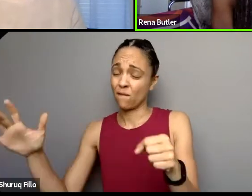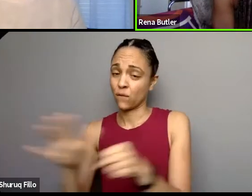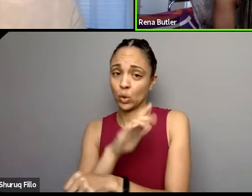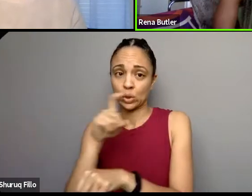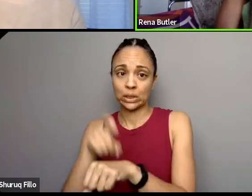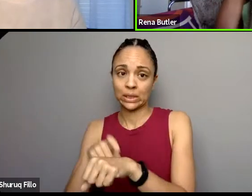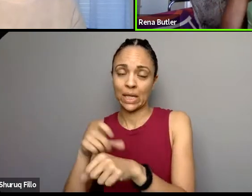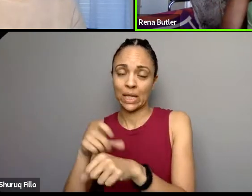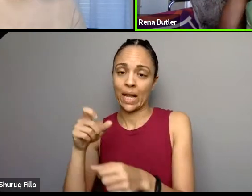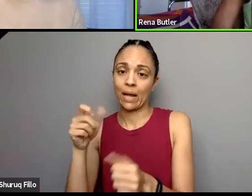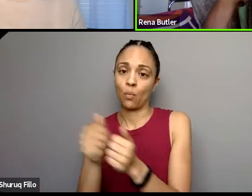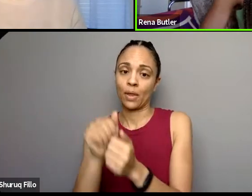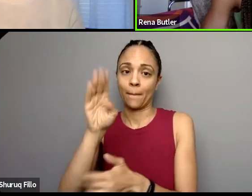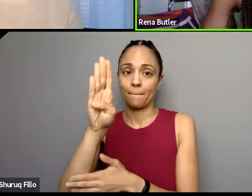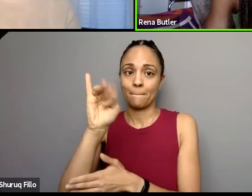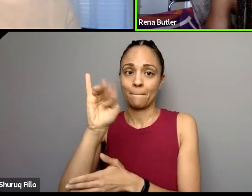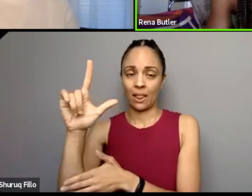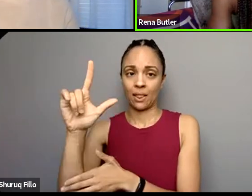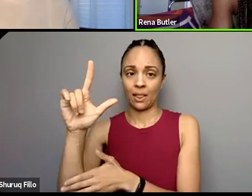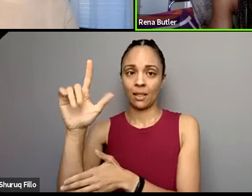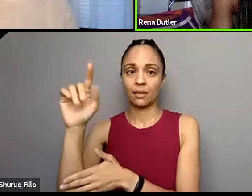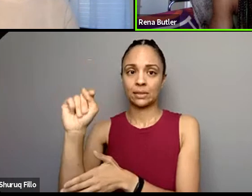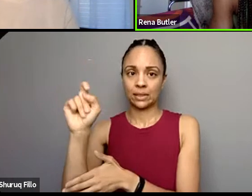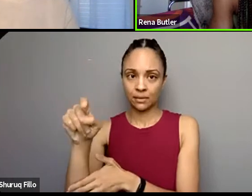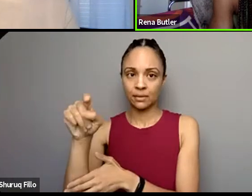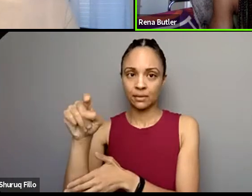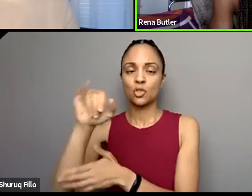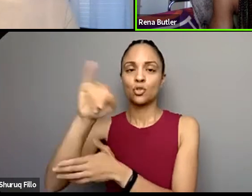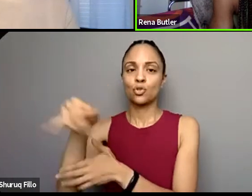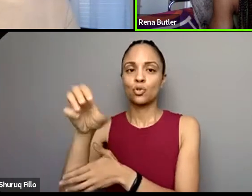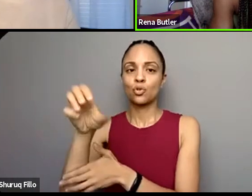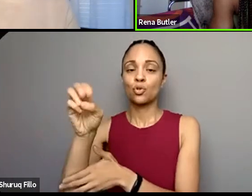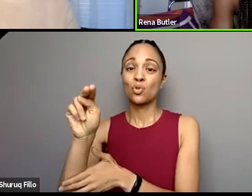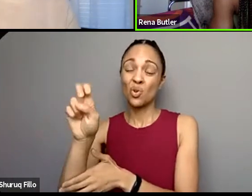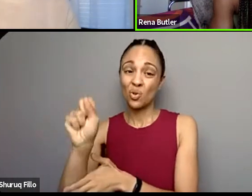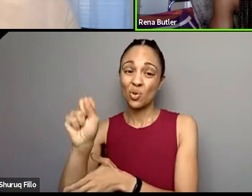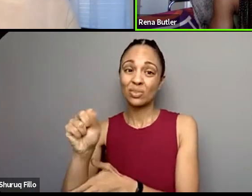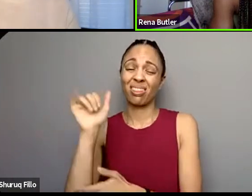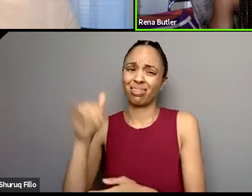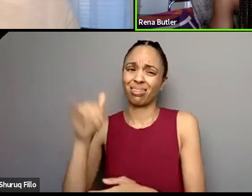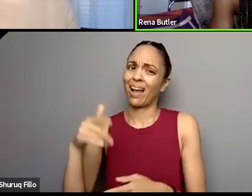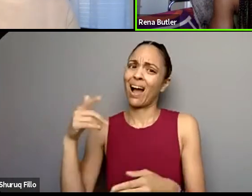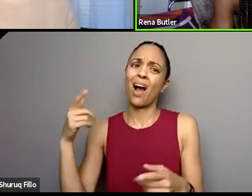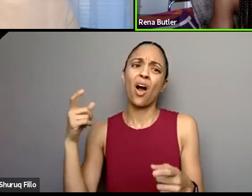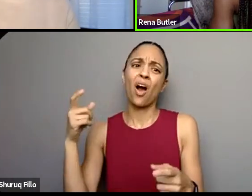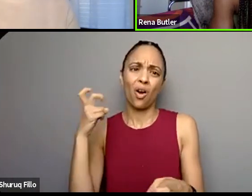very challenging, but gave me the thick skin I needed and informed me